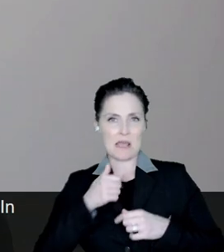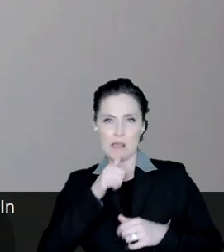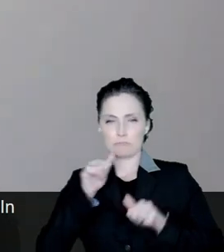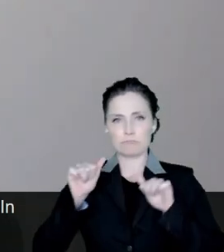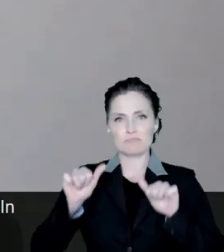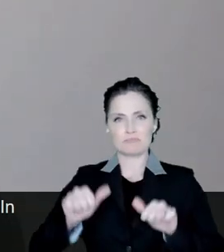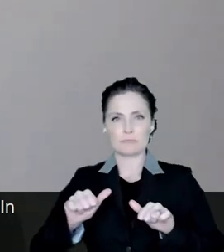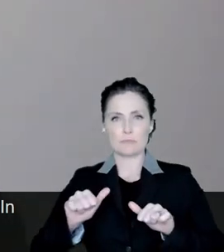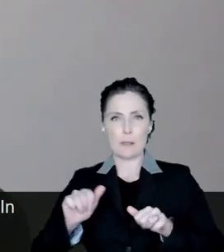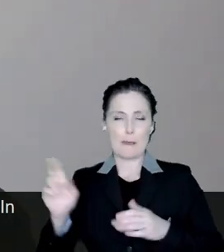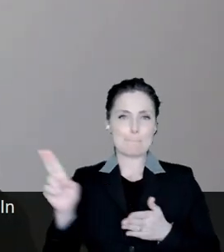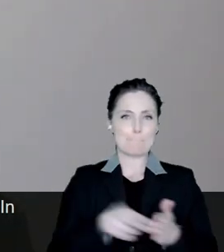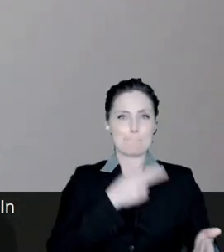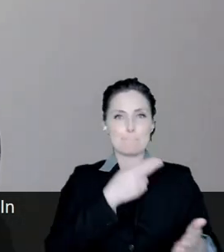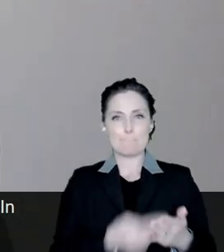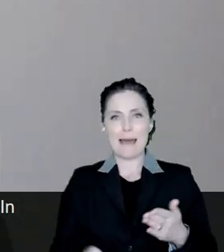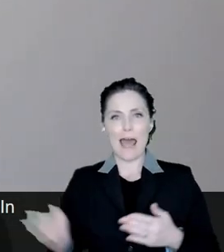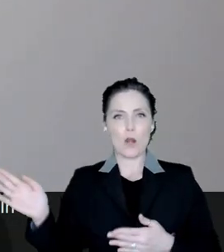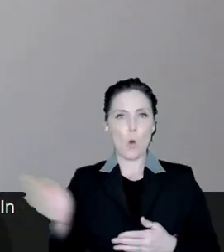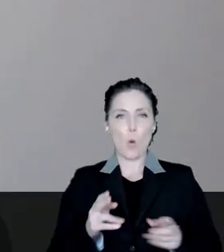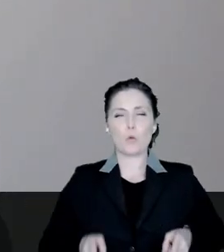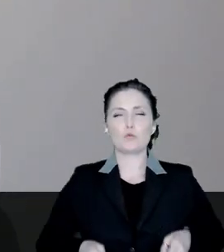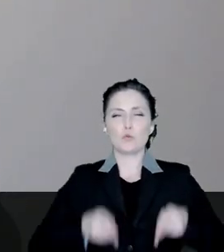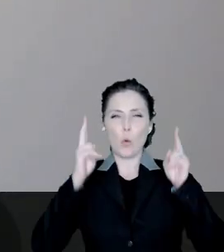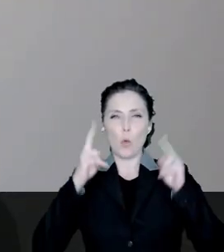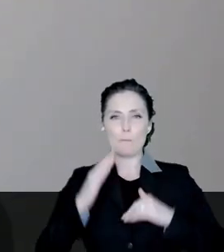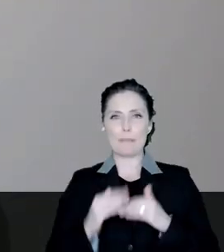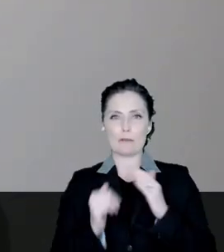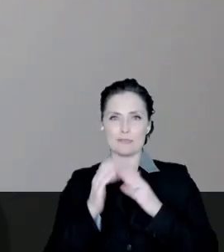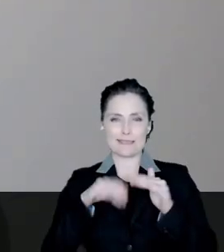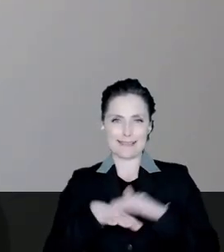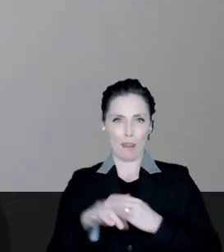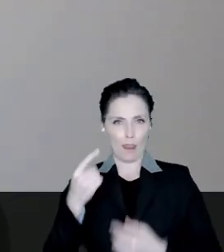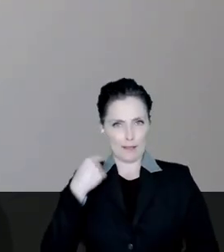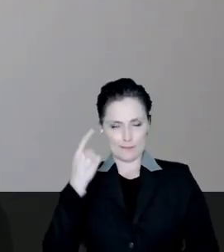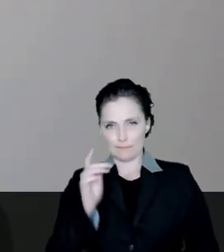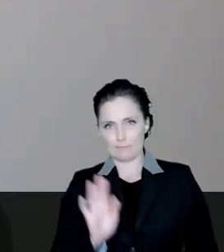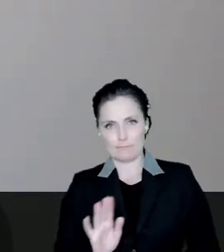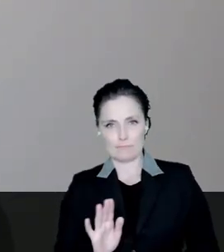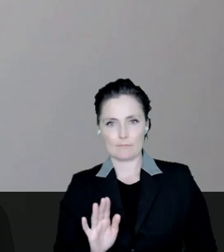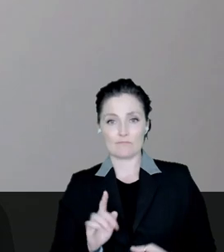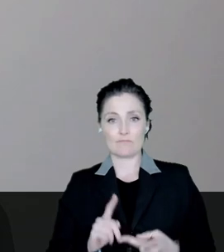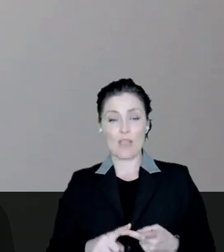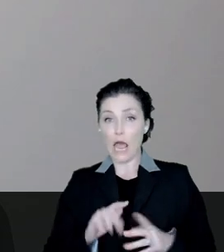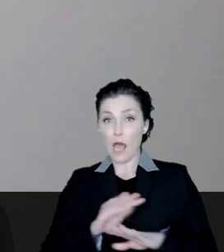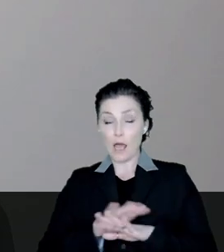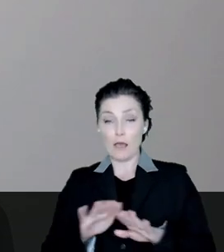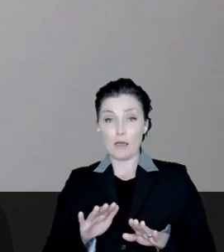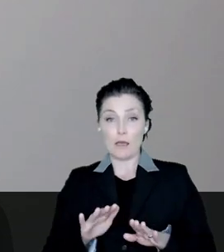ban of tall buildings across our city, nor am I somebody who's in favour of